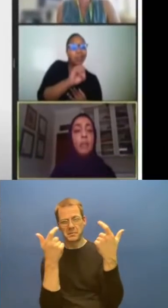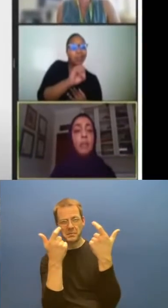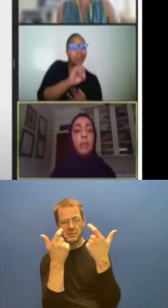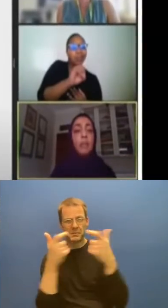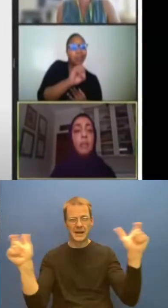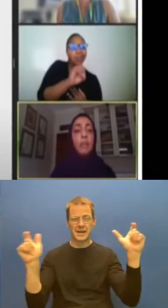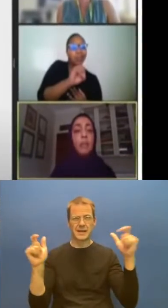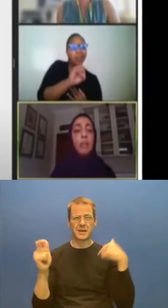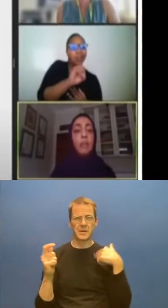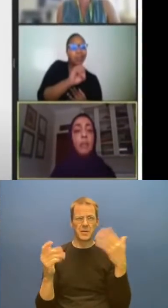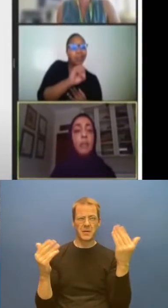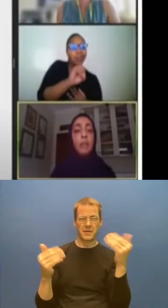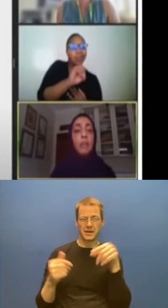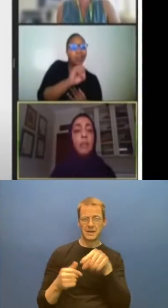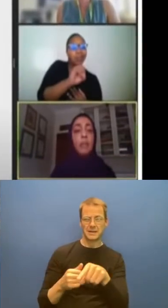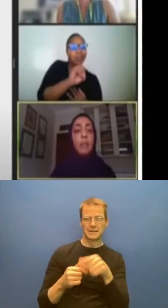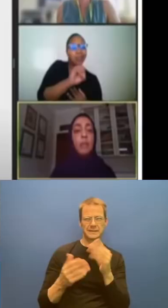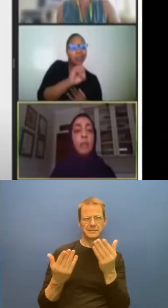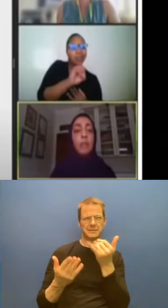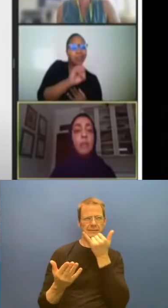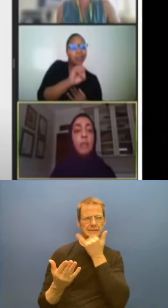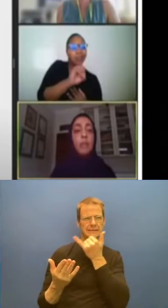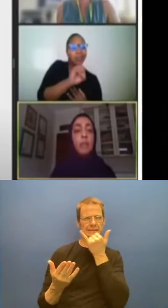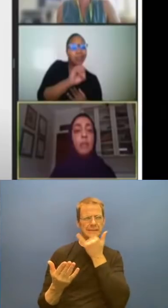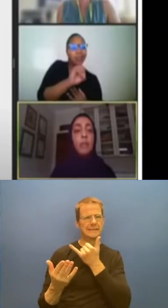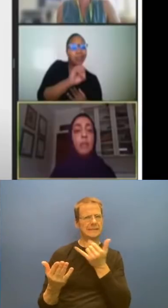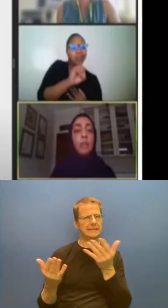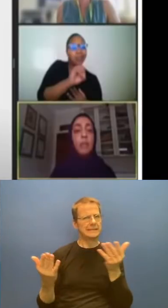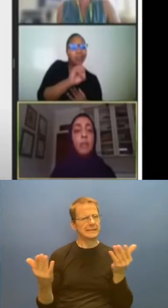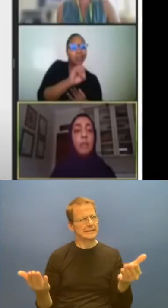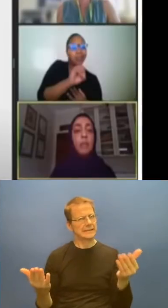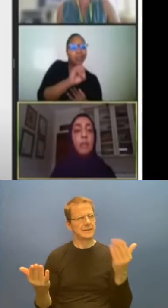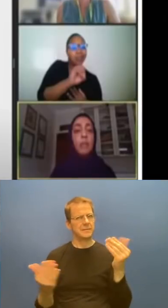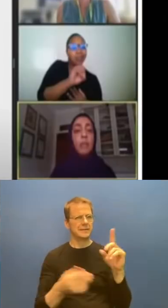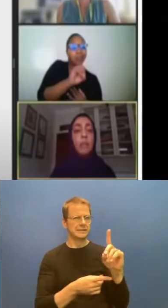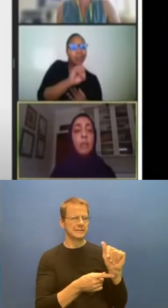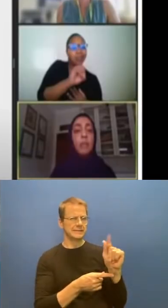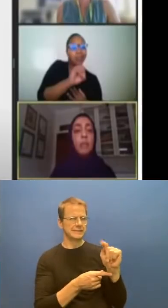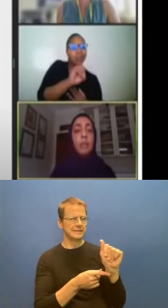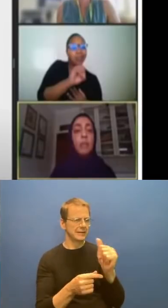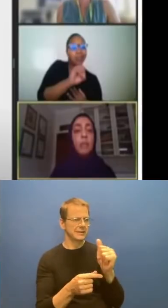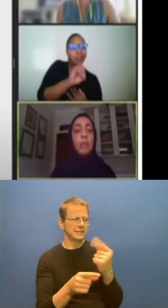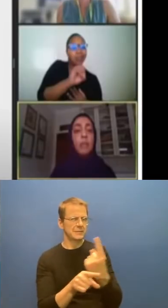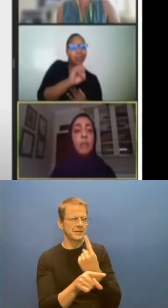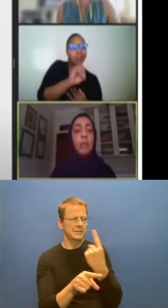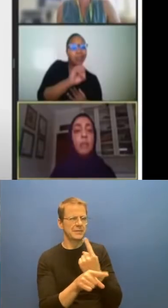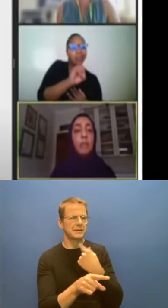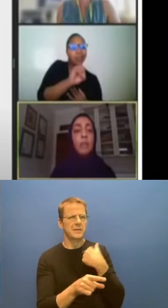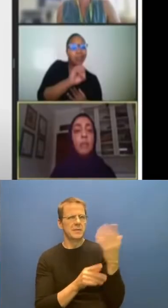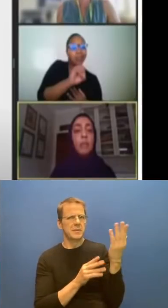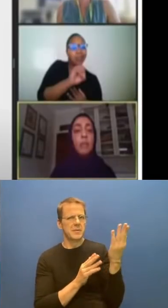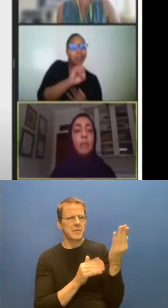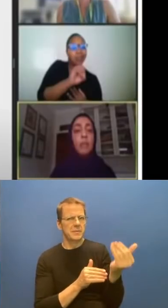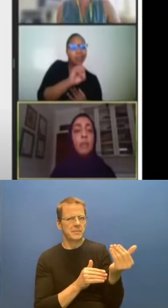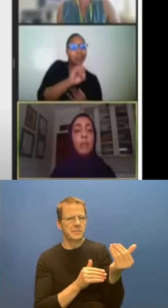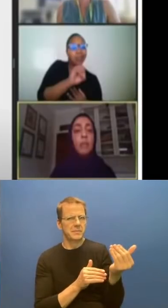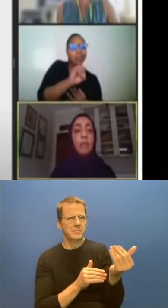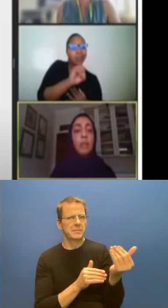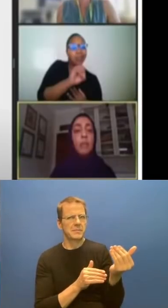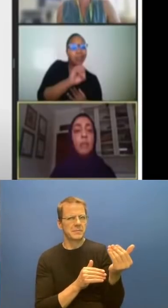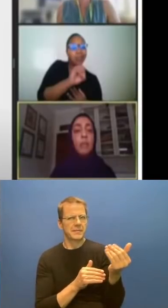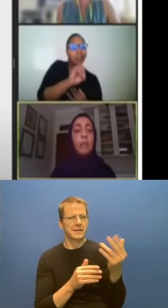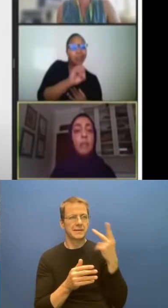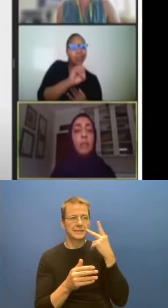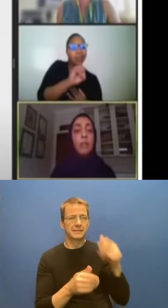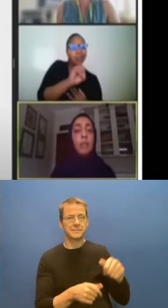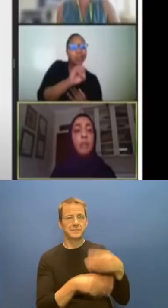inaccurate. But this is the first slide that I've seen that really looks at the virulence, and it's not reassuring. So